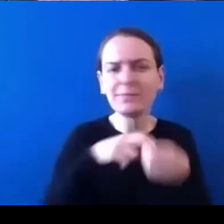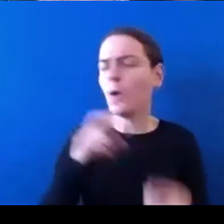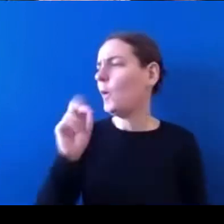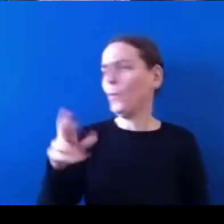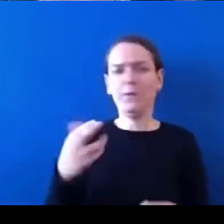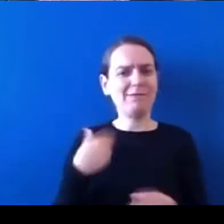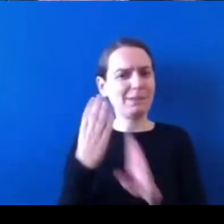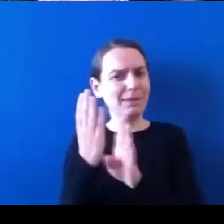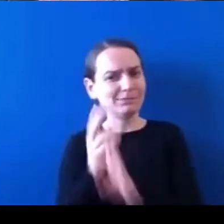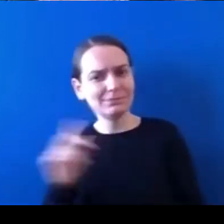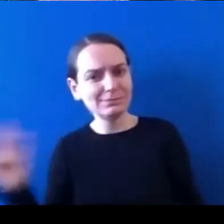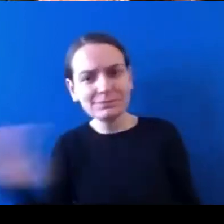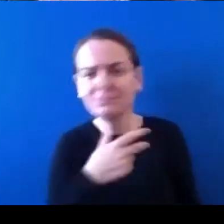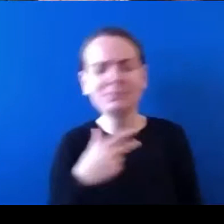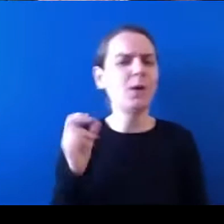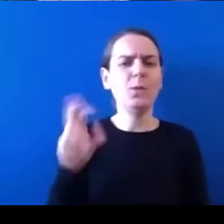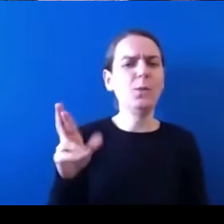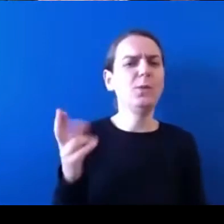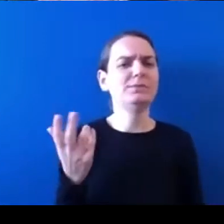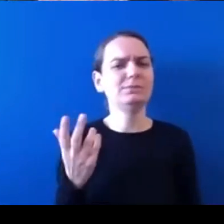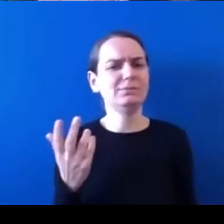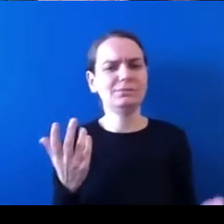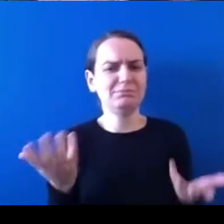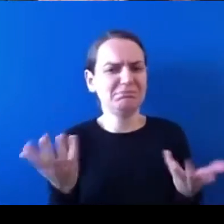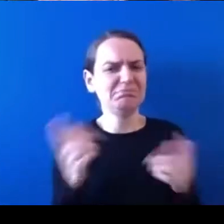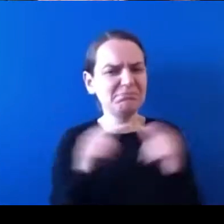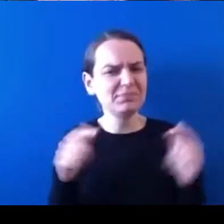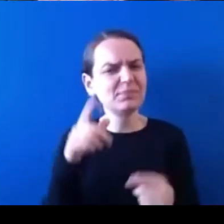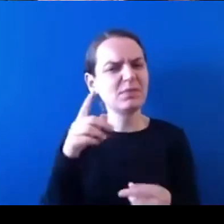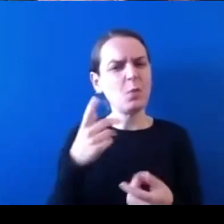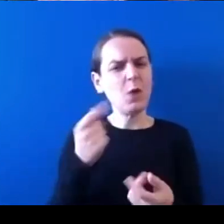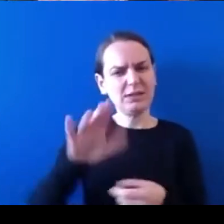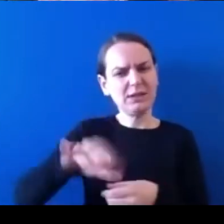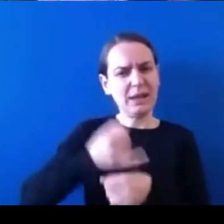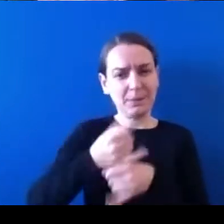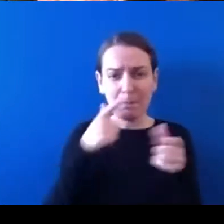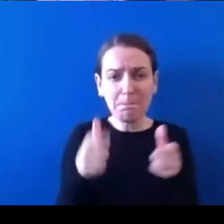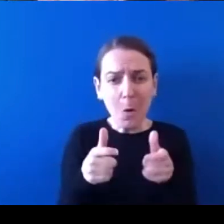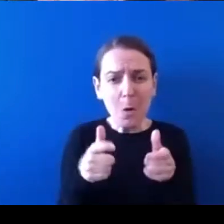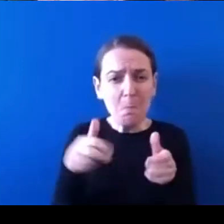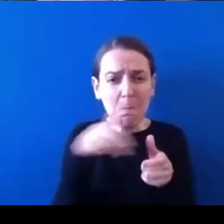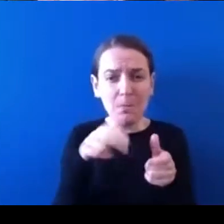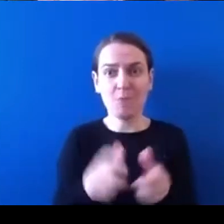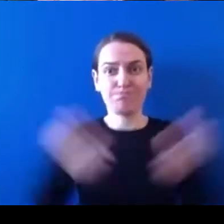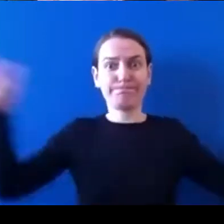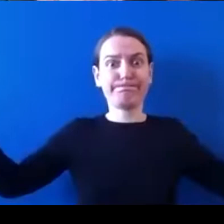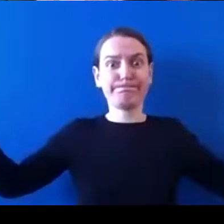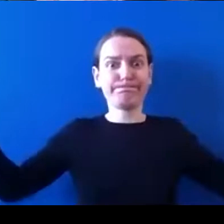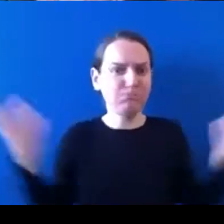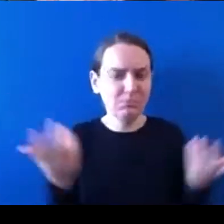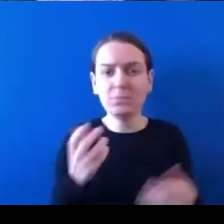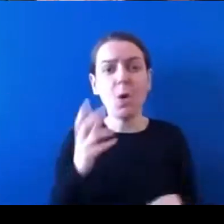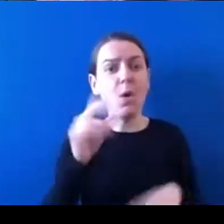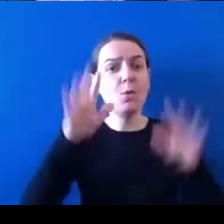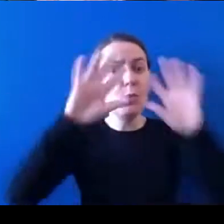Your transit options on campus, are there transit options on campus? And